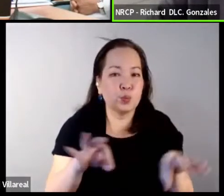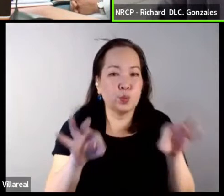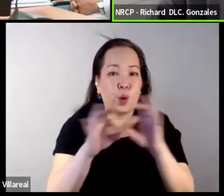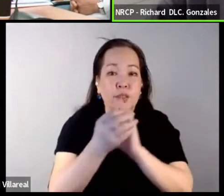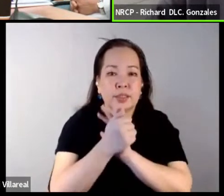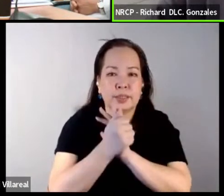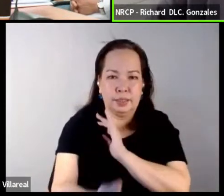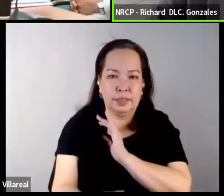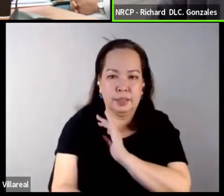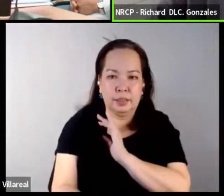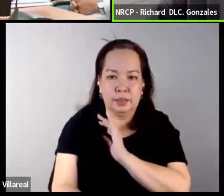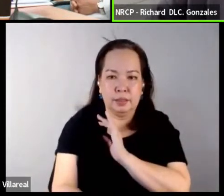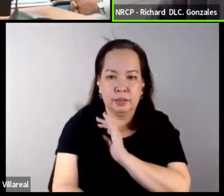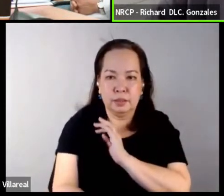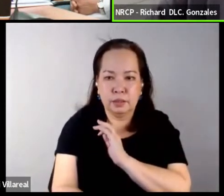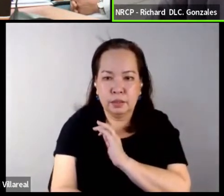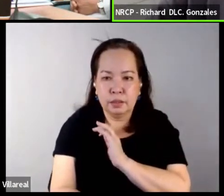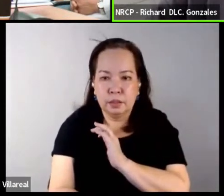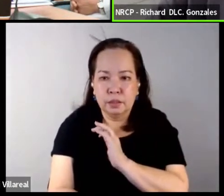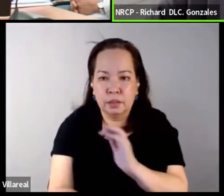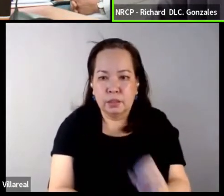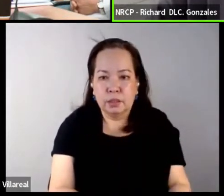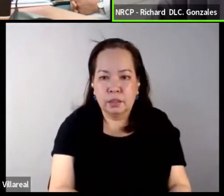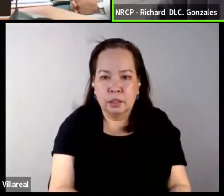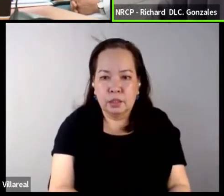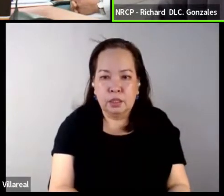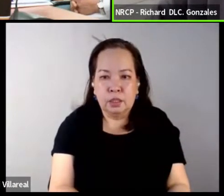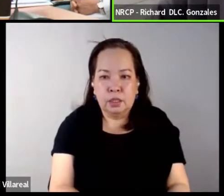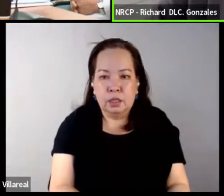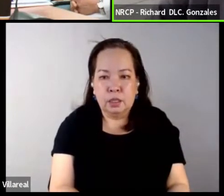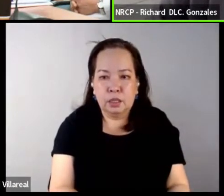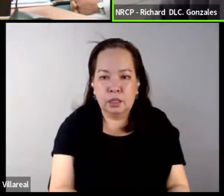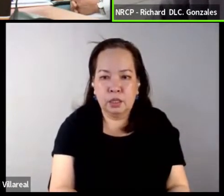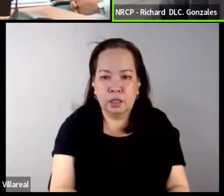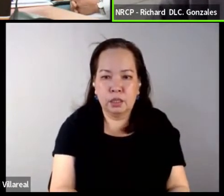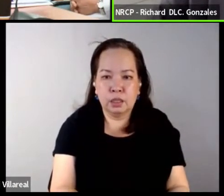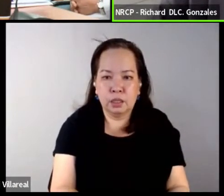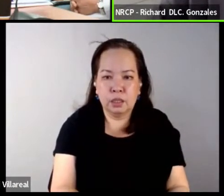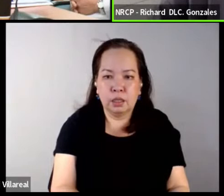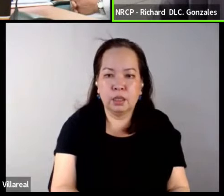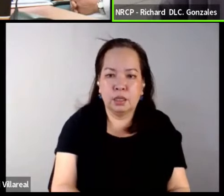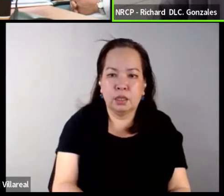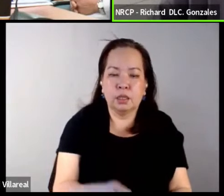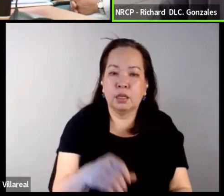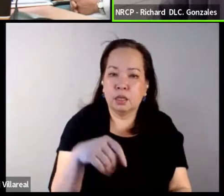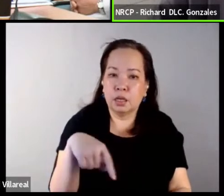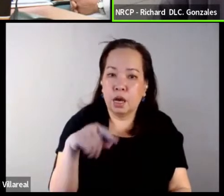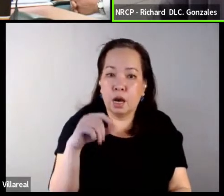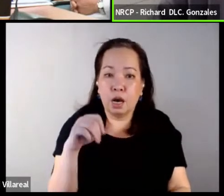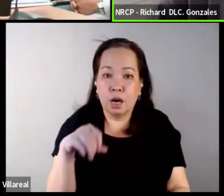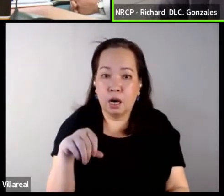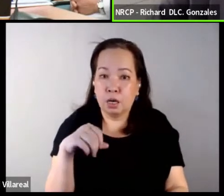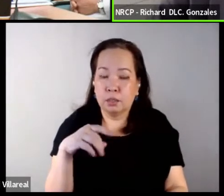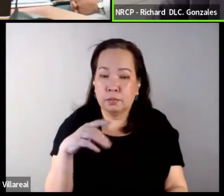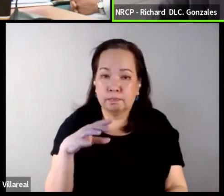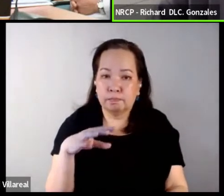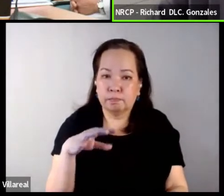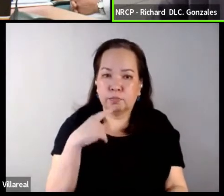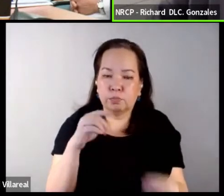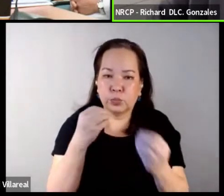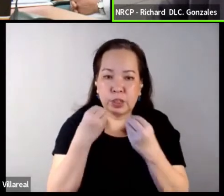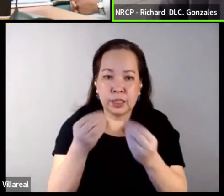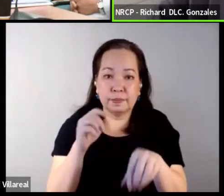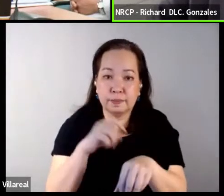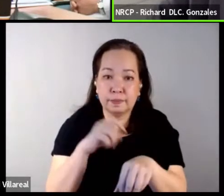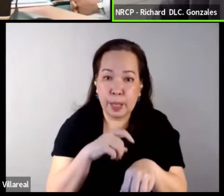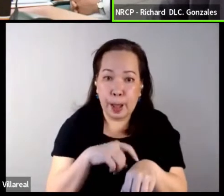also in the House bills. Okay. Consolidation of curriculum is vital to give more time to